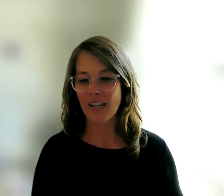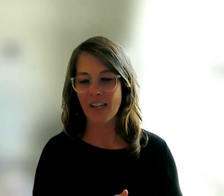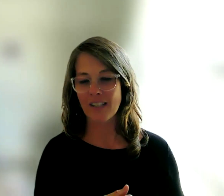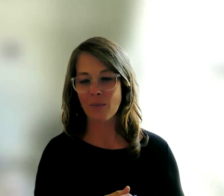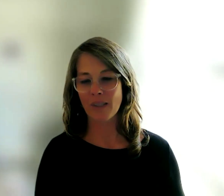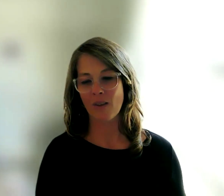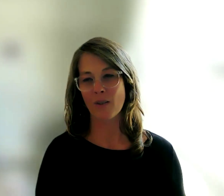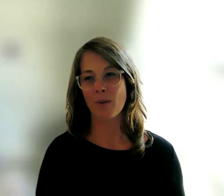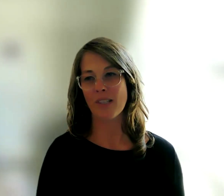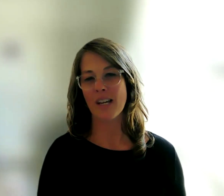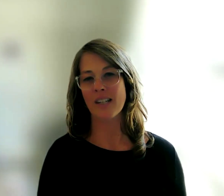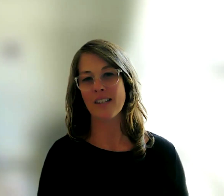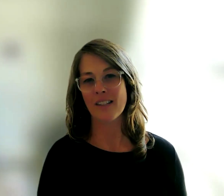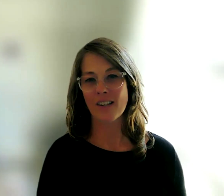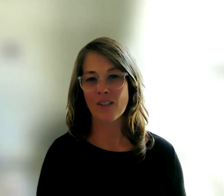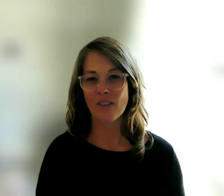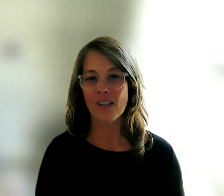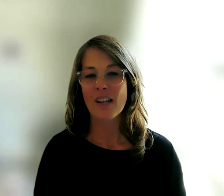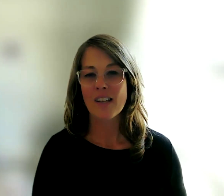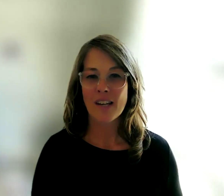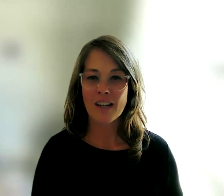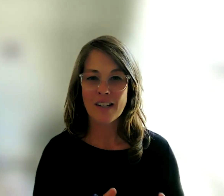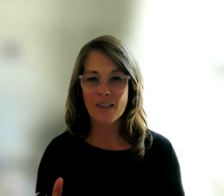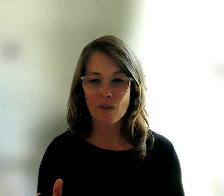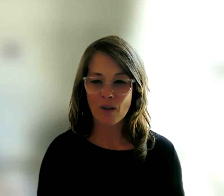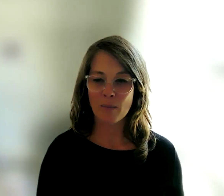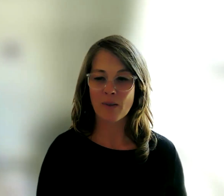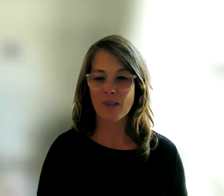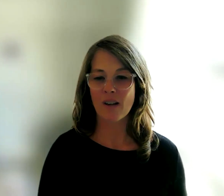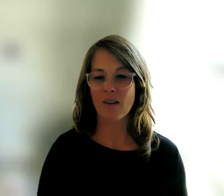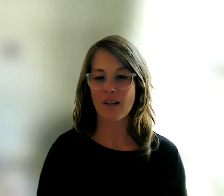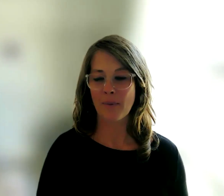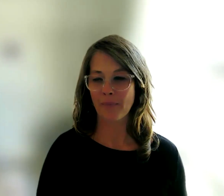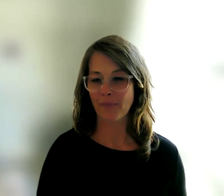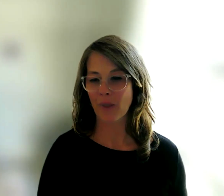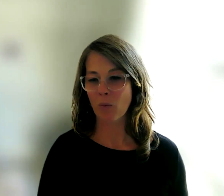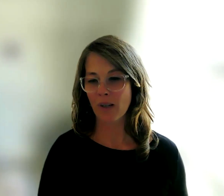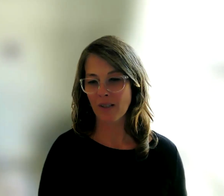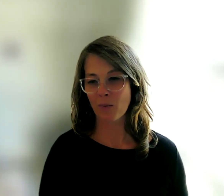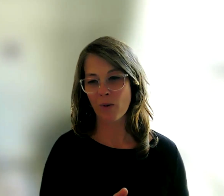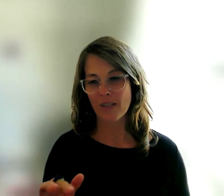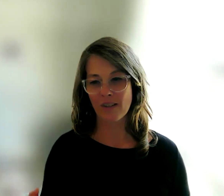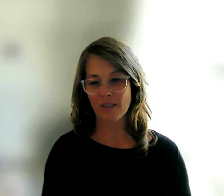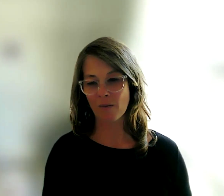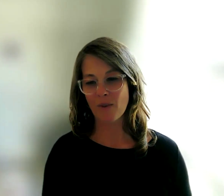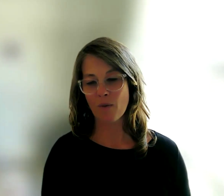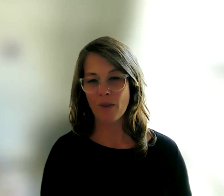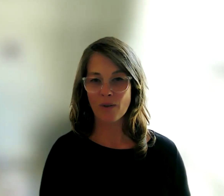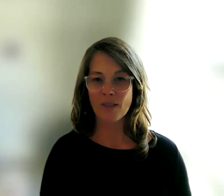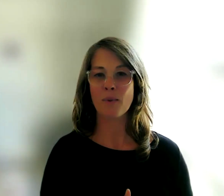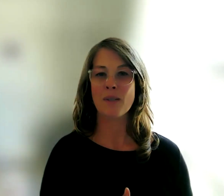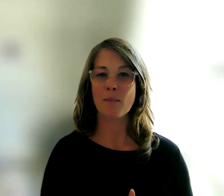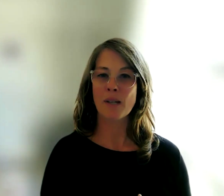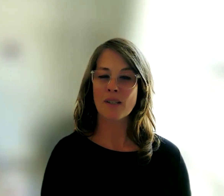we're taking is with the hospital standards, the national standards that all hospitals are working towards. There's a review